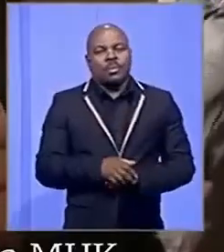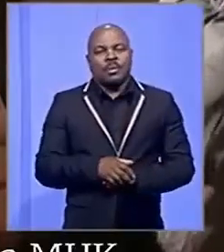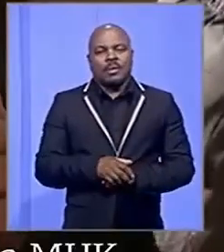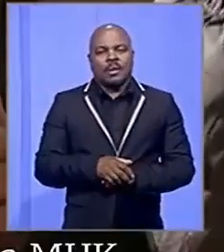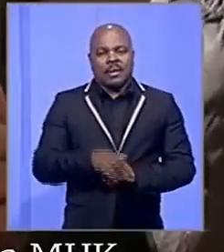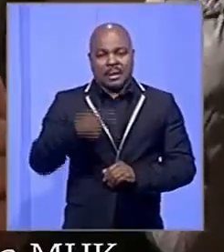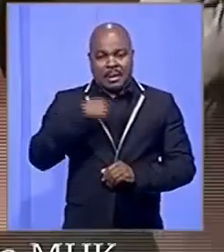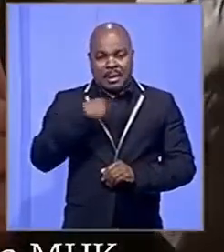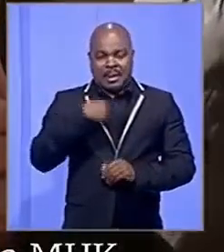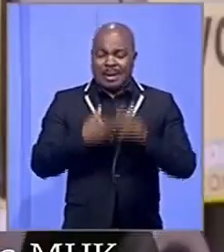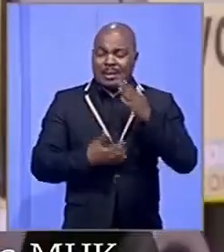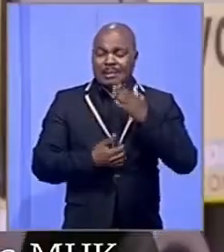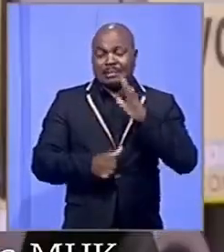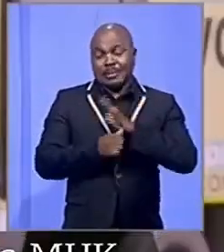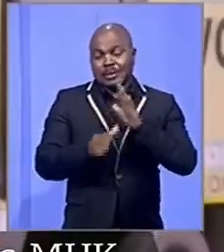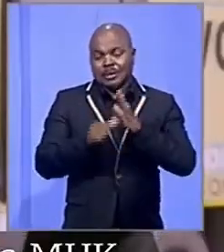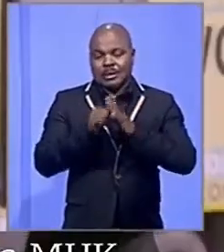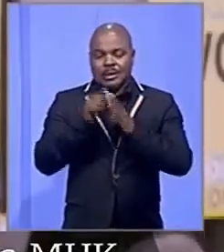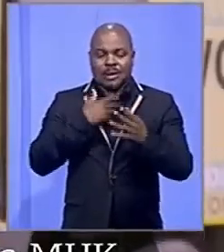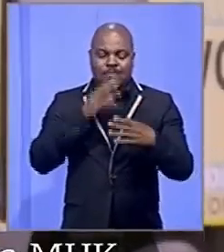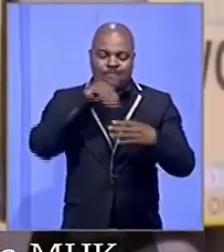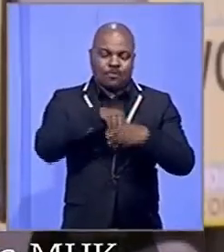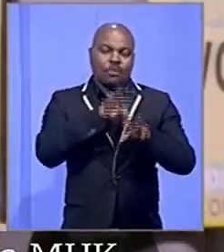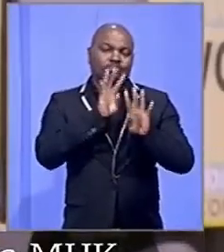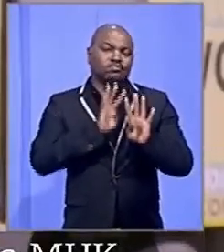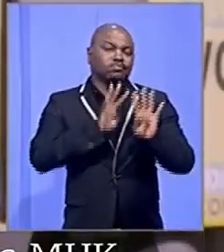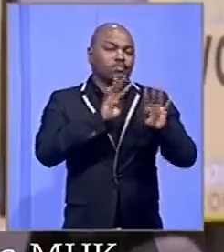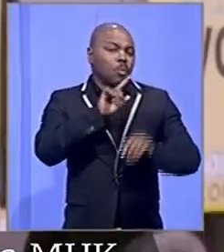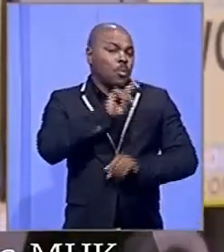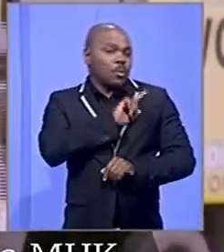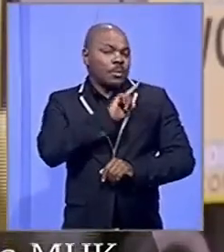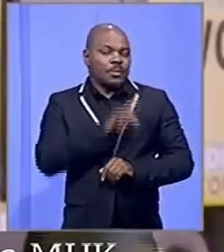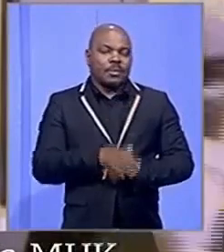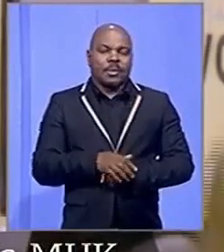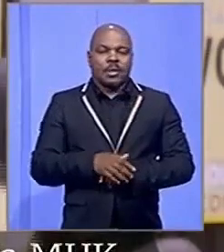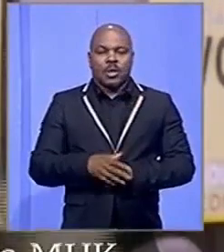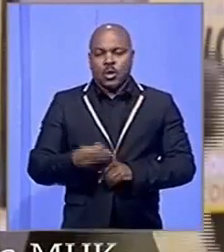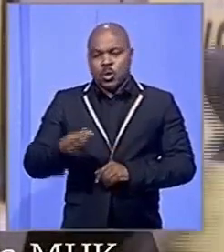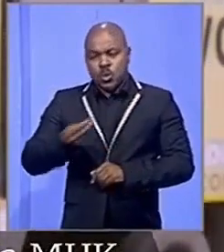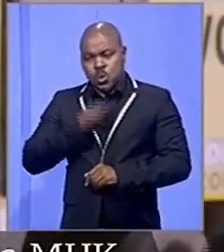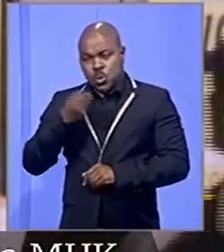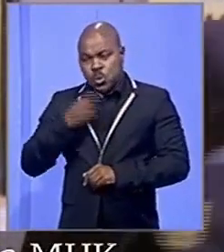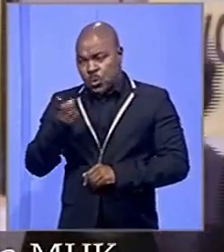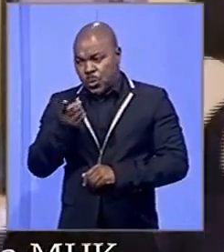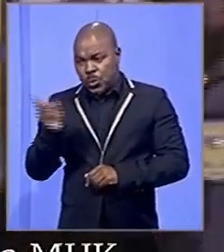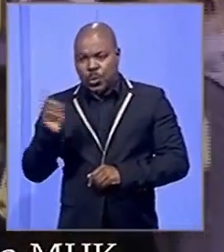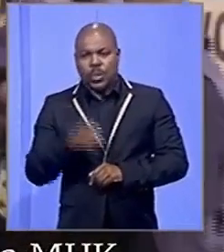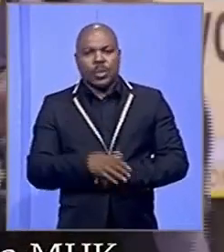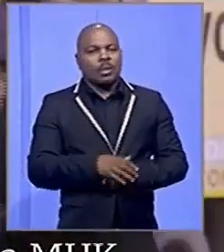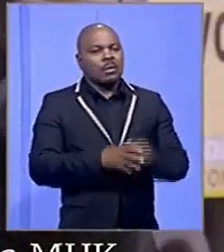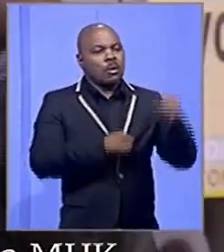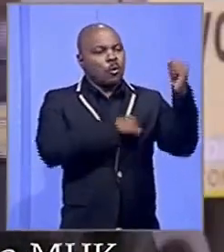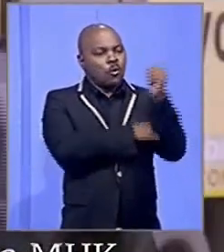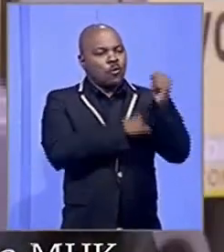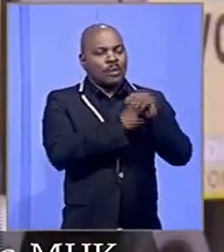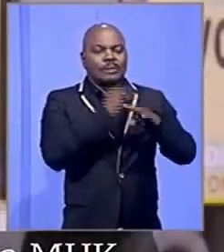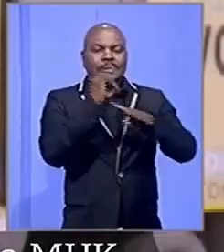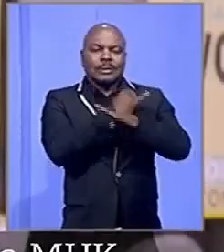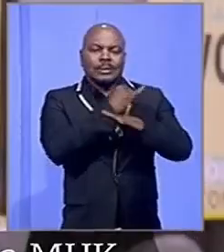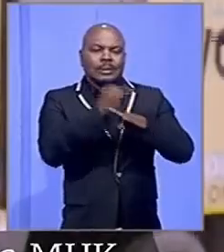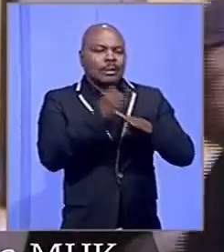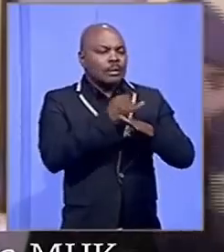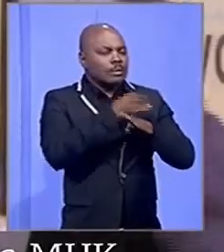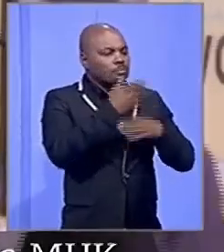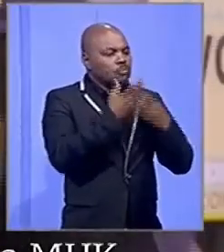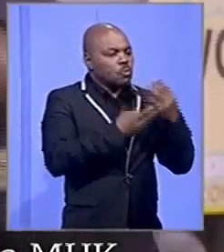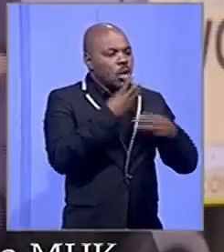I've joined this march for one concern to say basha ba isiwa dikantorong for the internship tsa bone, mme